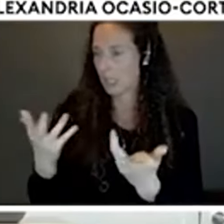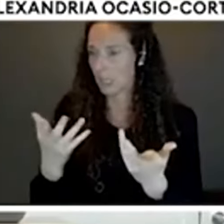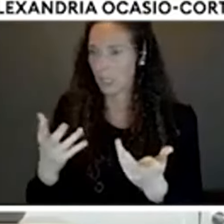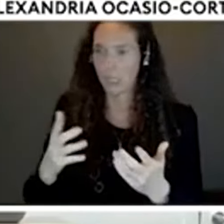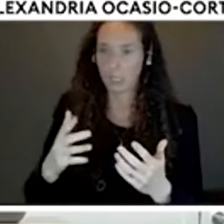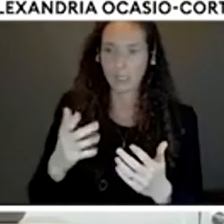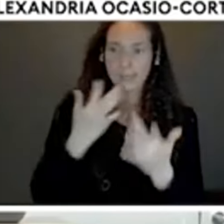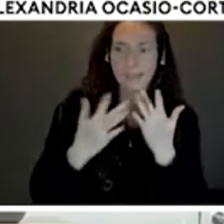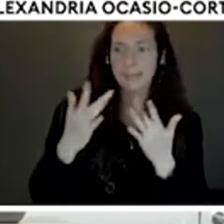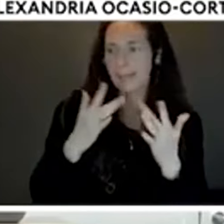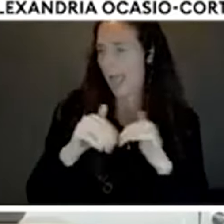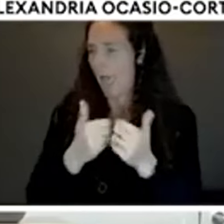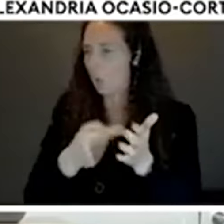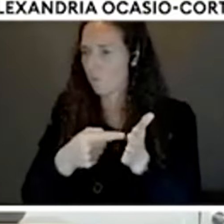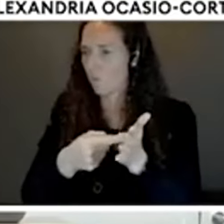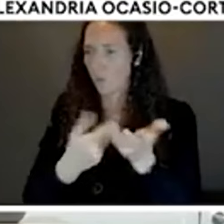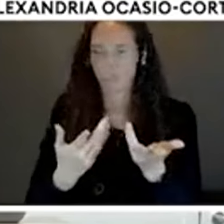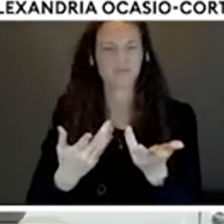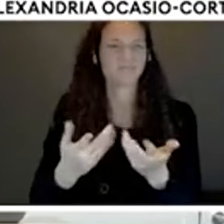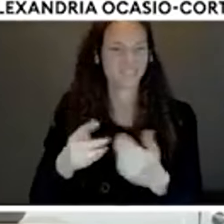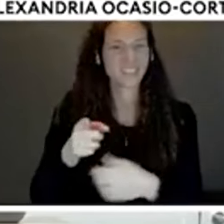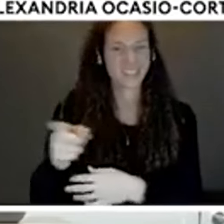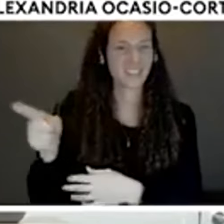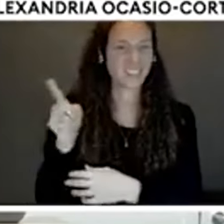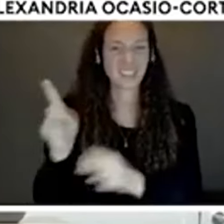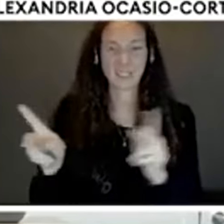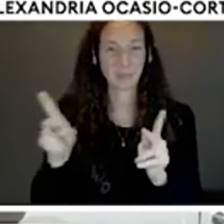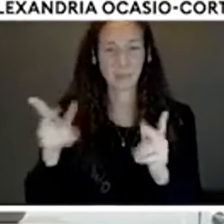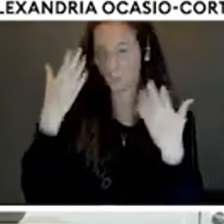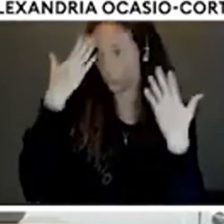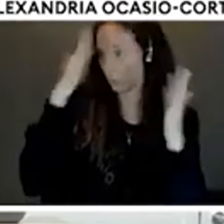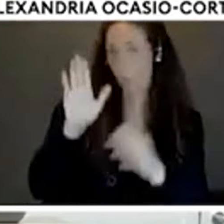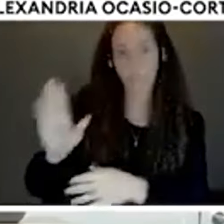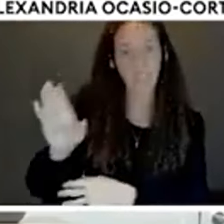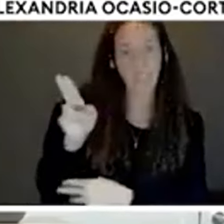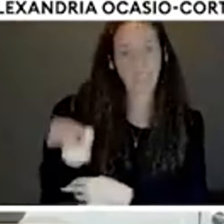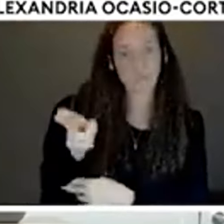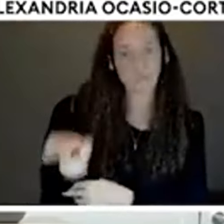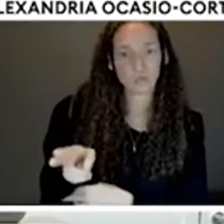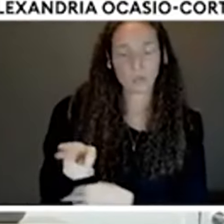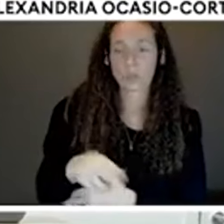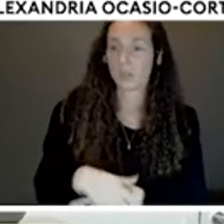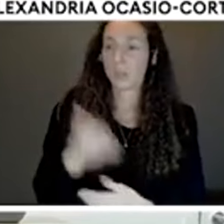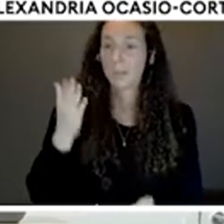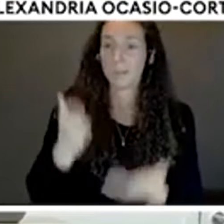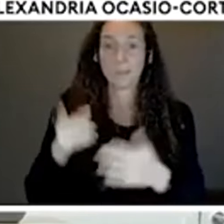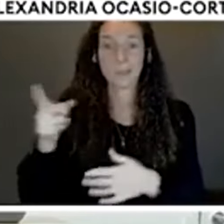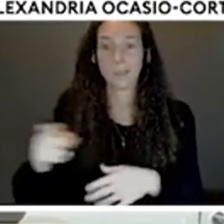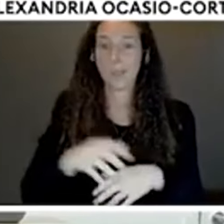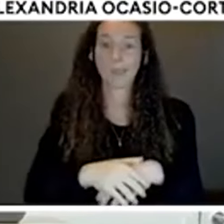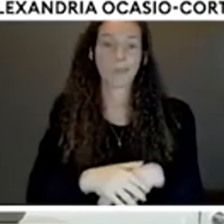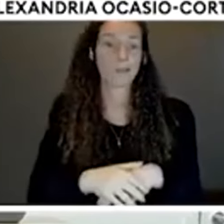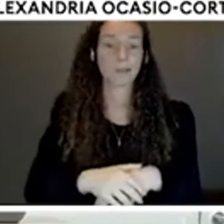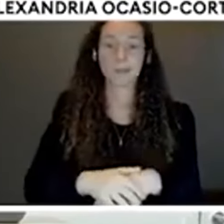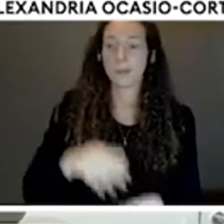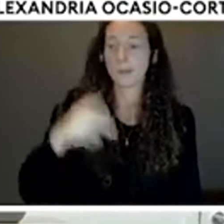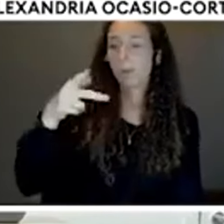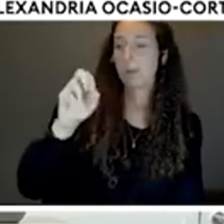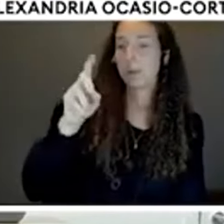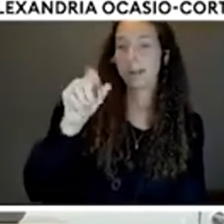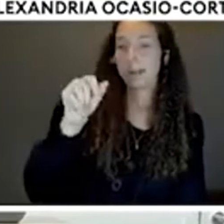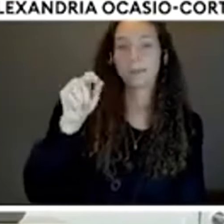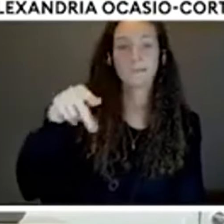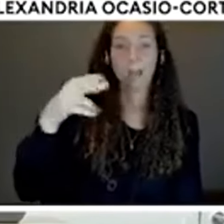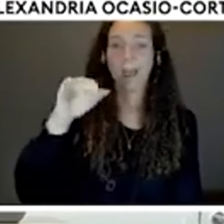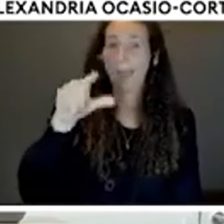border? Because we don't know these people's history. They could be pedophiles, they could be rapists. We just don't know. But with all of